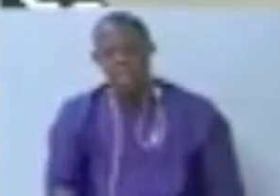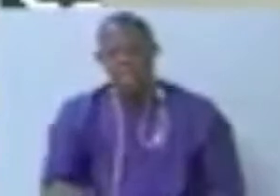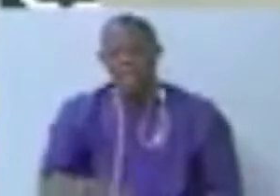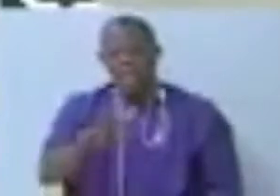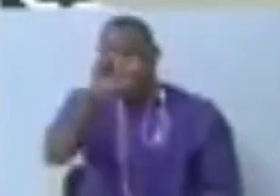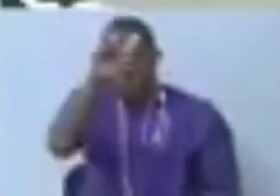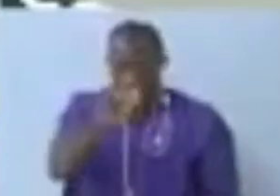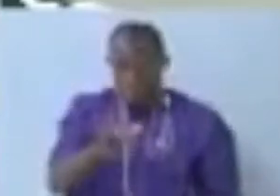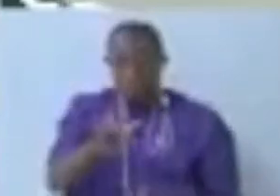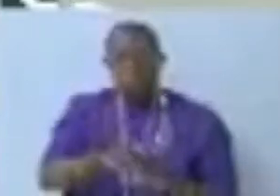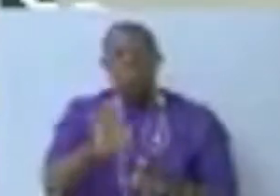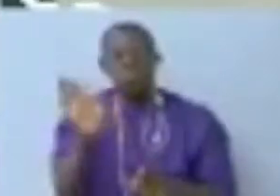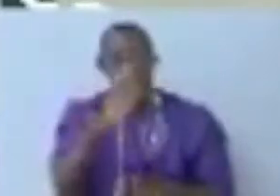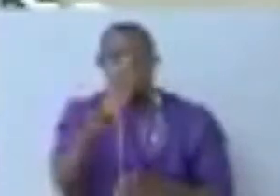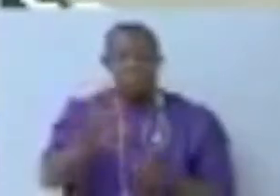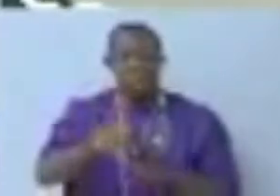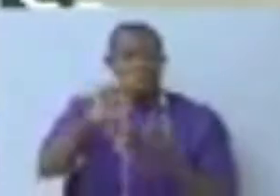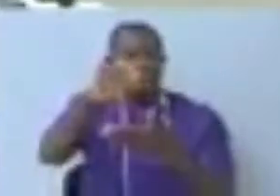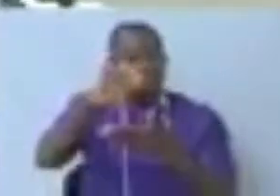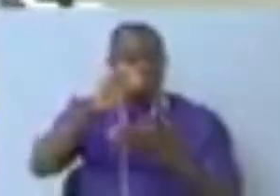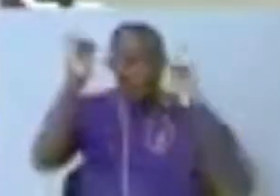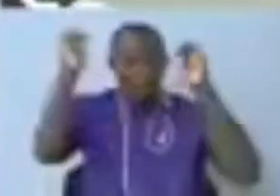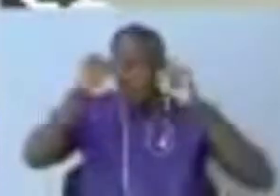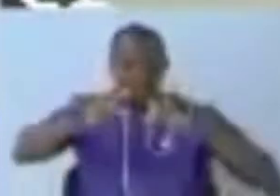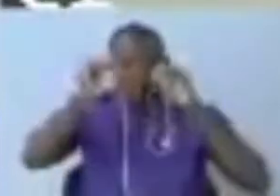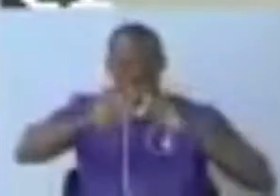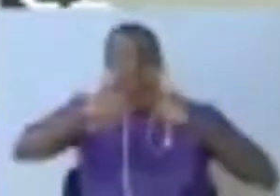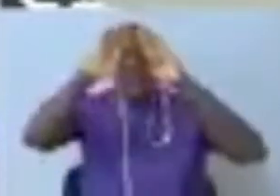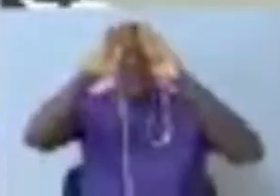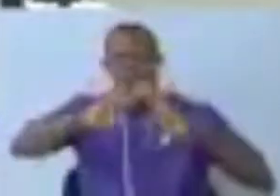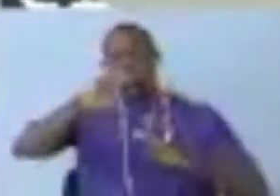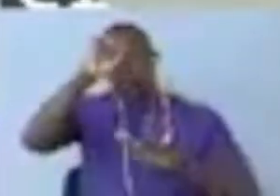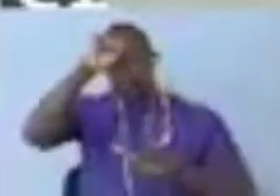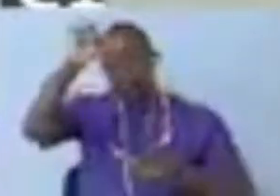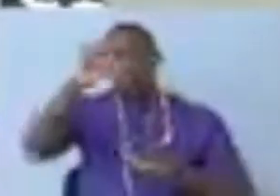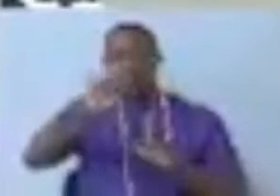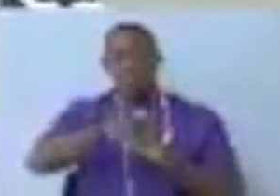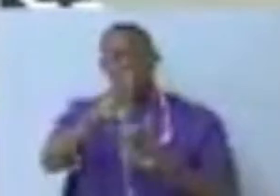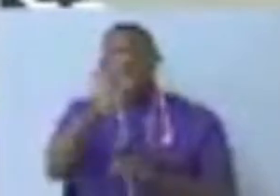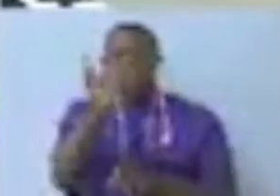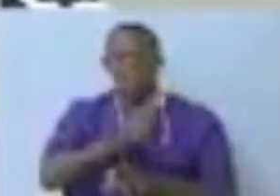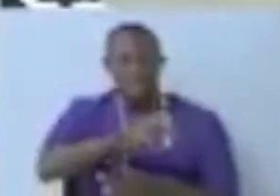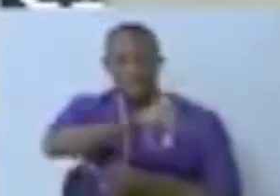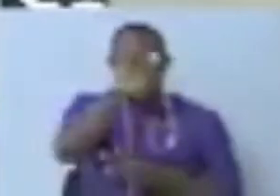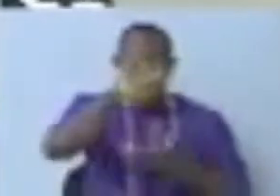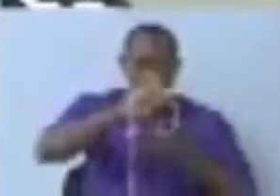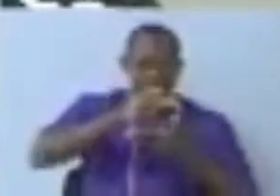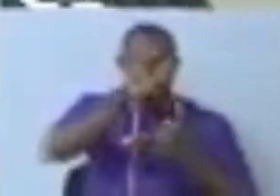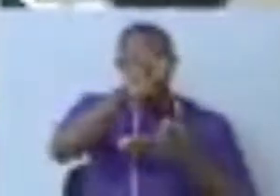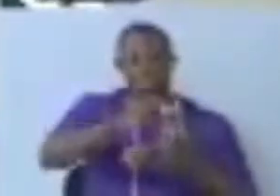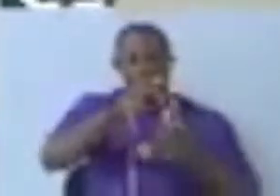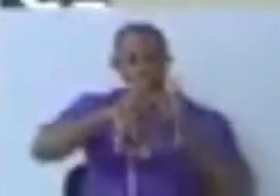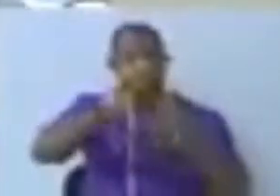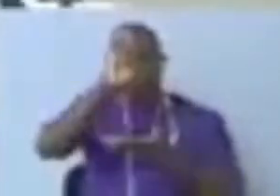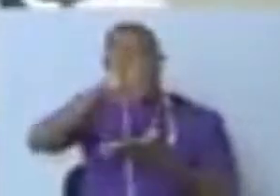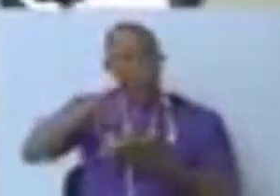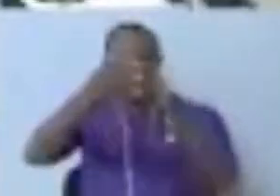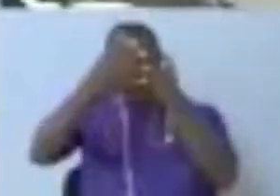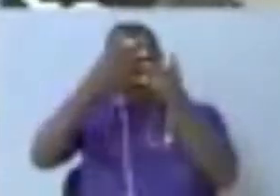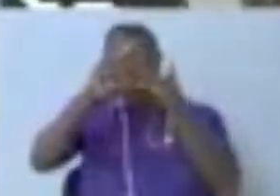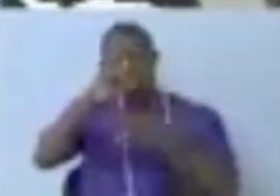Yes. Taro mengada imol lambido mengada State House and nikataji mol kama Mile 2 equal them kula me ango kuma sodo balola. All